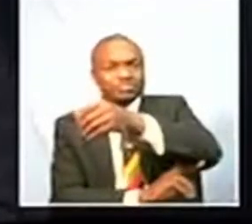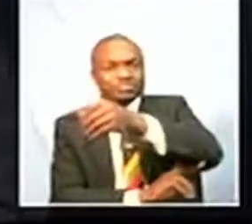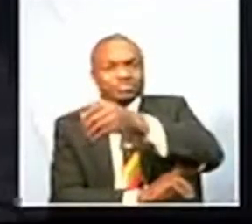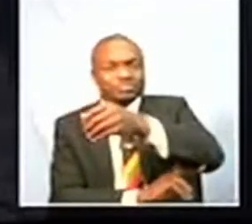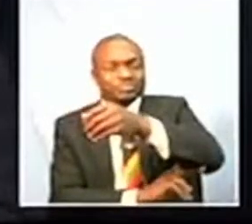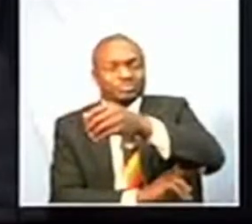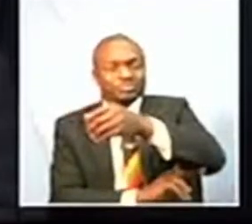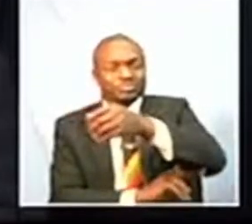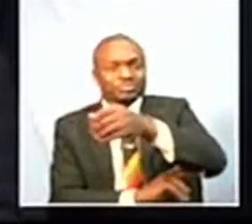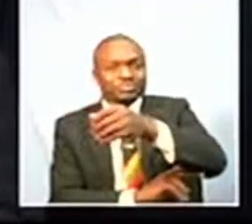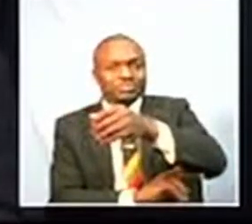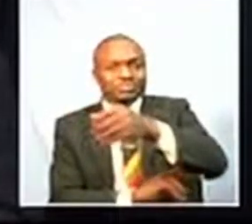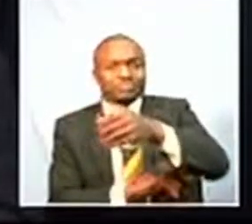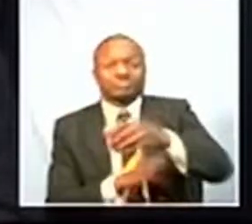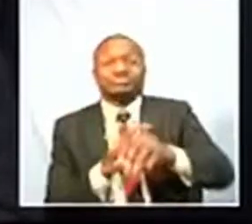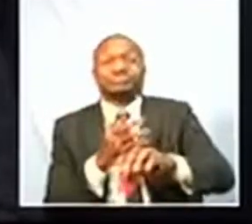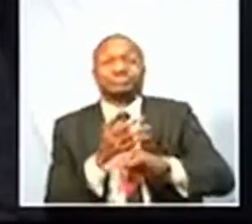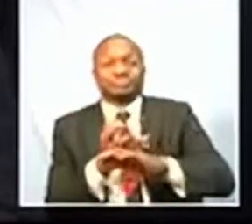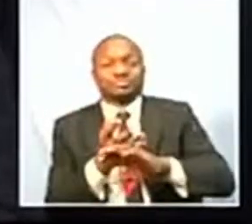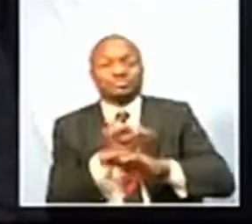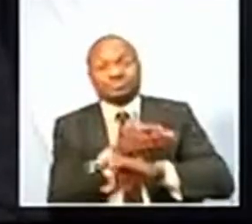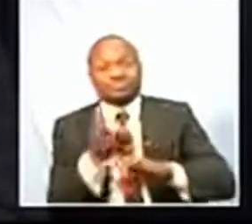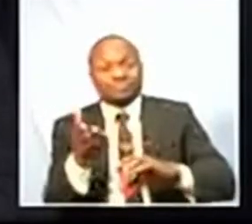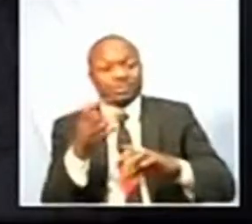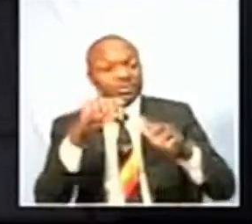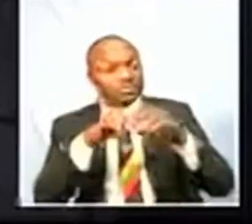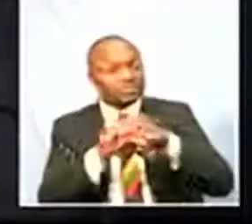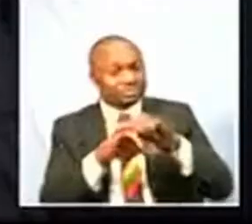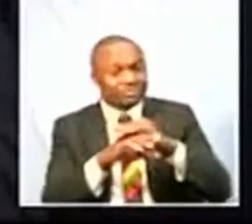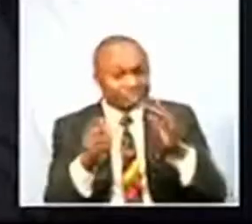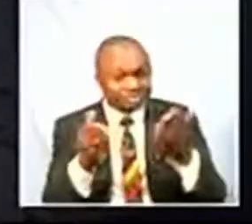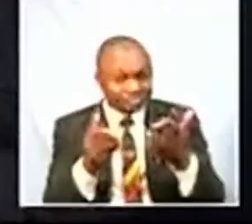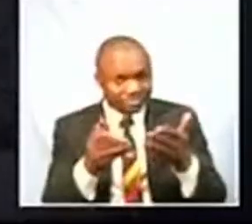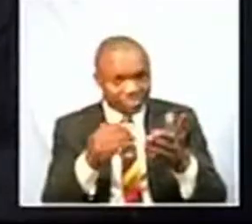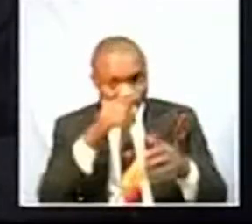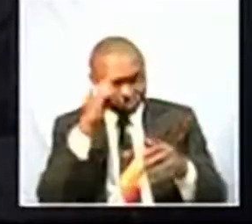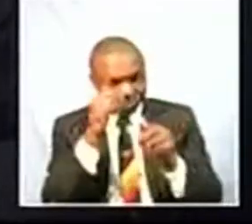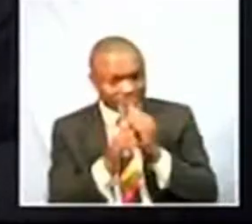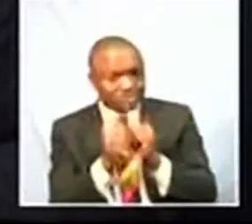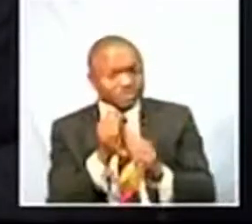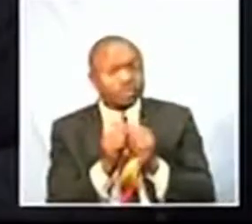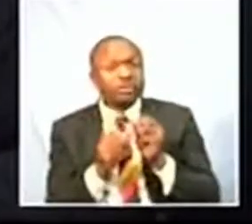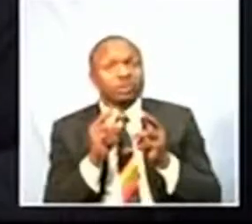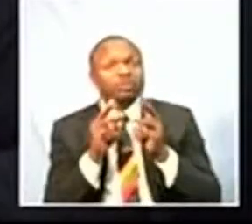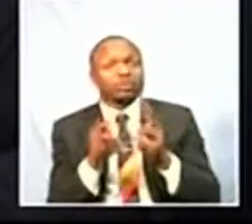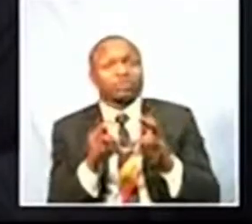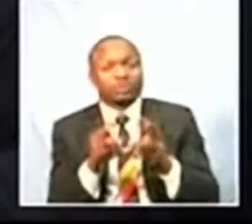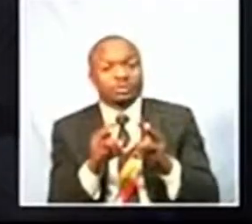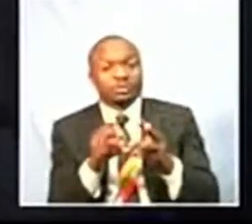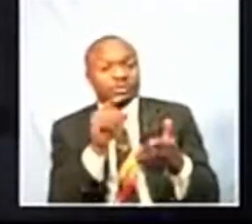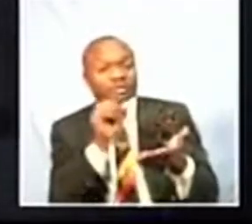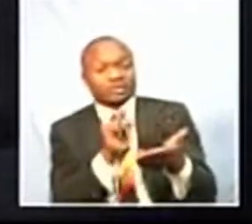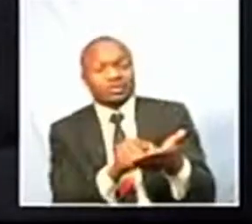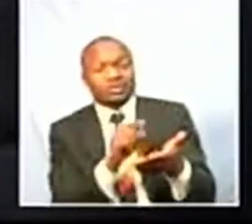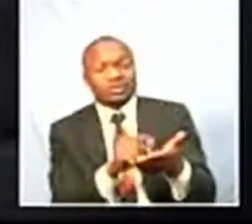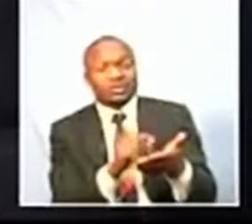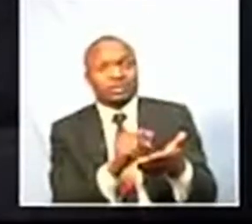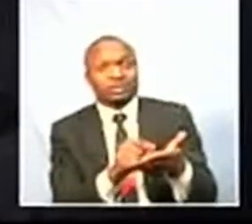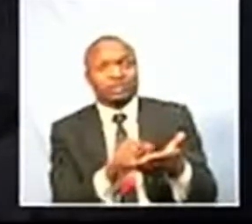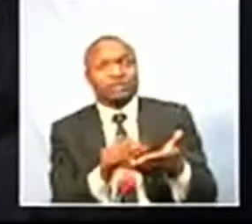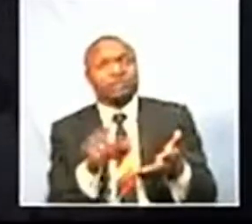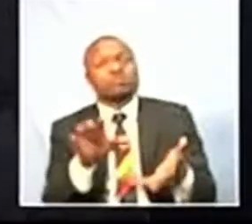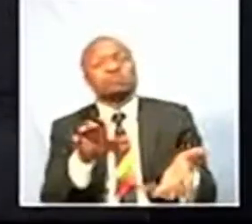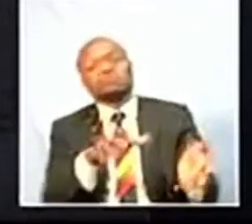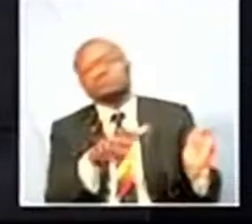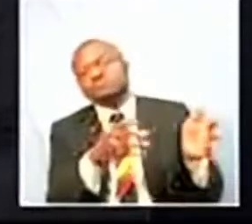access through this bridge, because the approach through the embankment is heavily eroded,